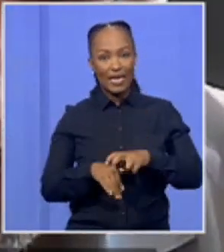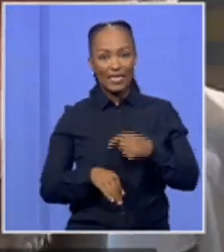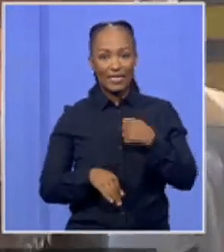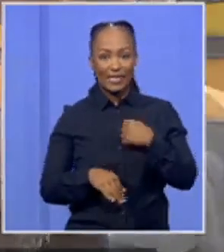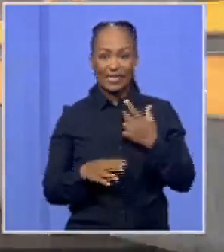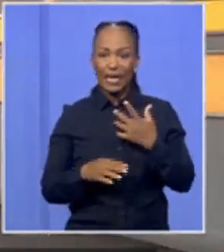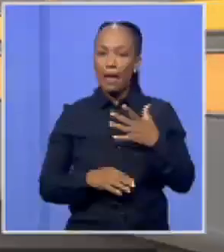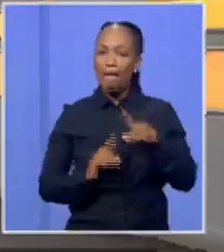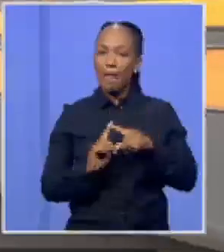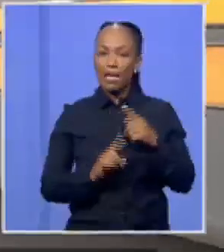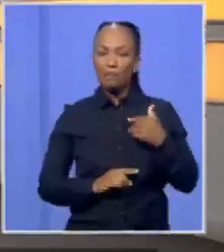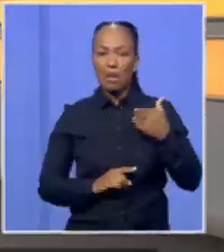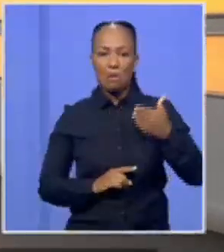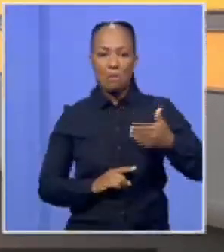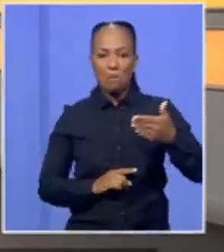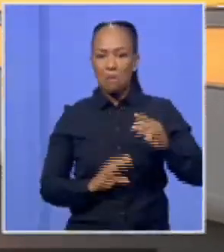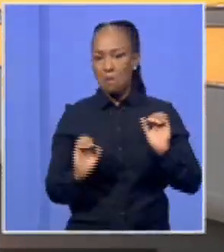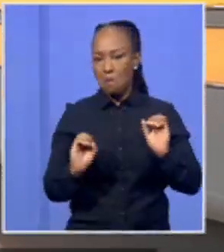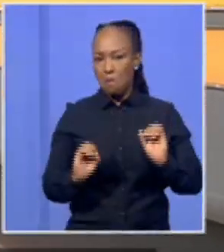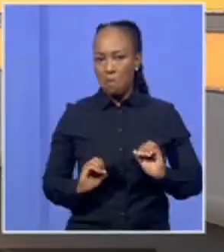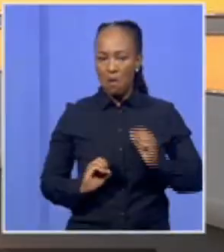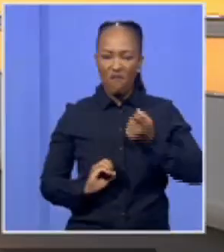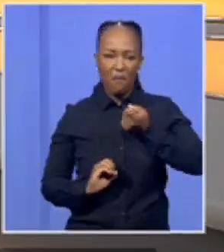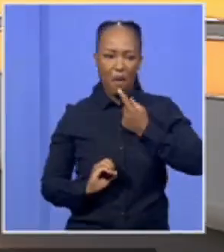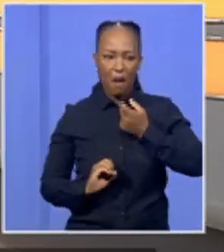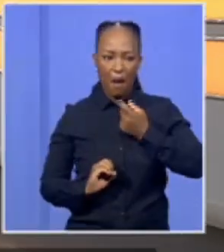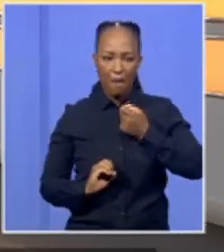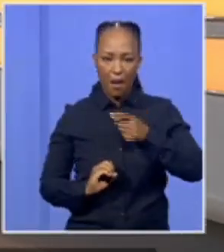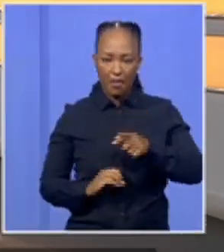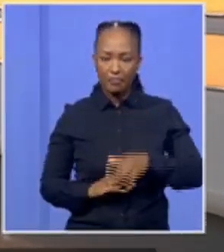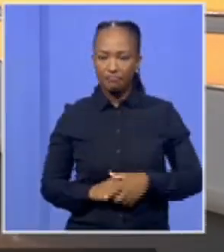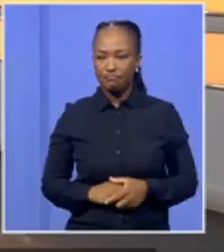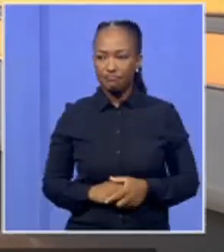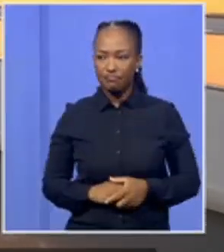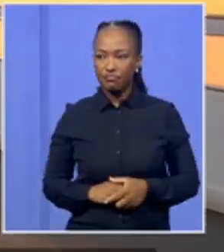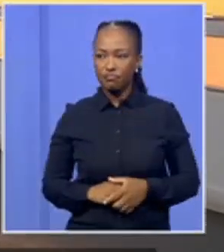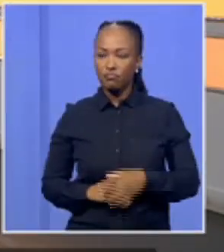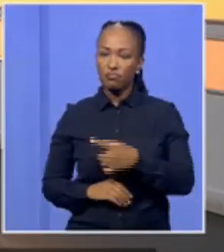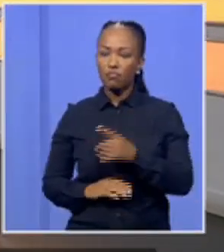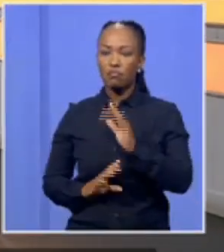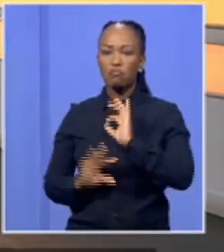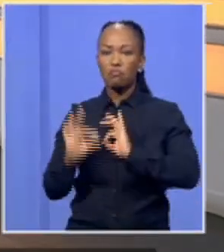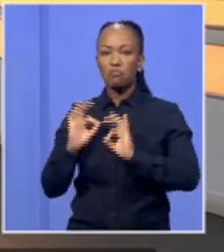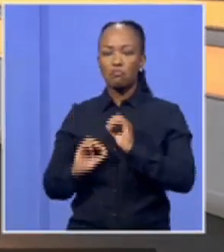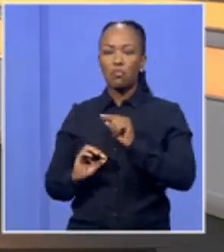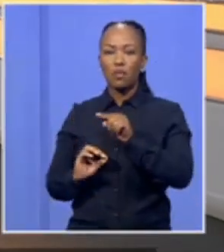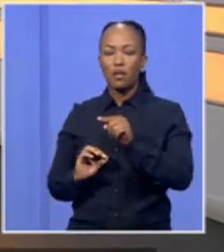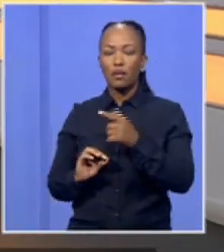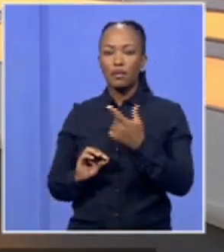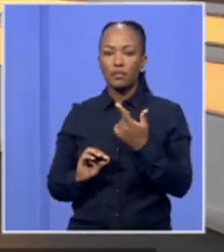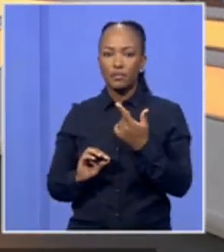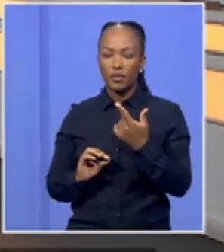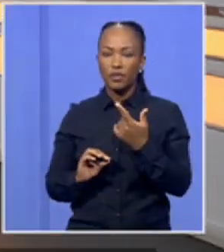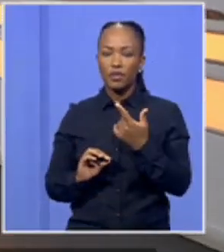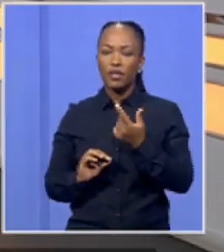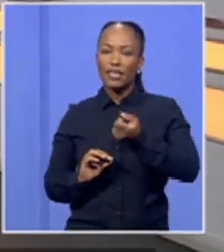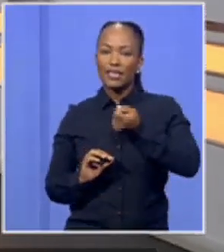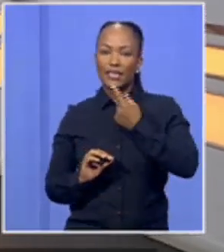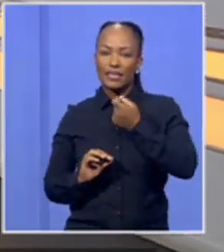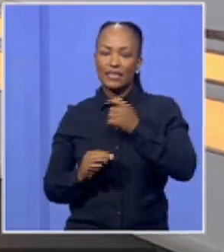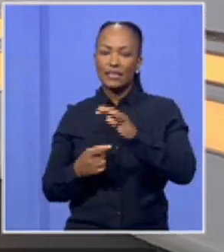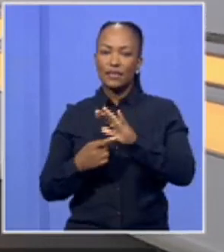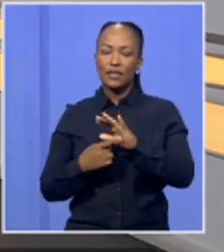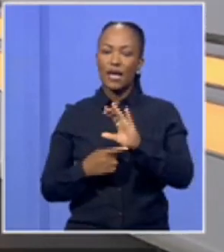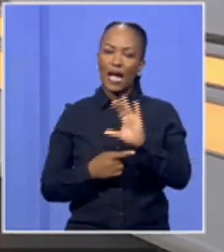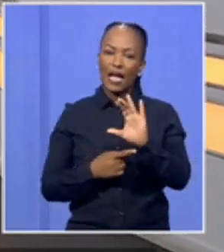should. Perhaps, Dr. Koopman, then you can give us some insights on the role that supplements such as calcium and magnesium would